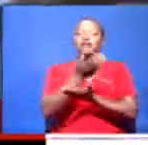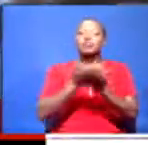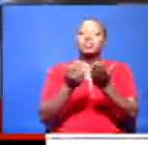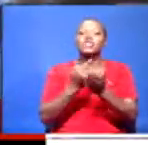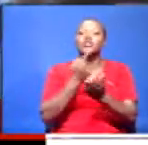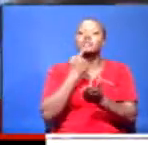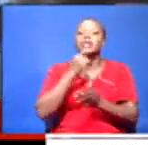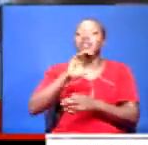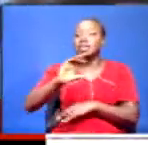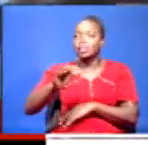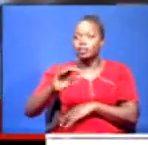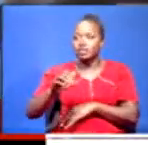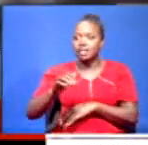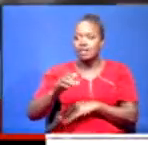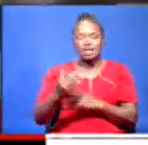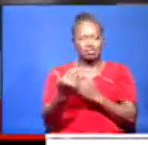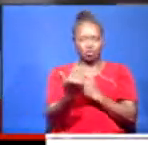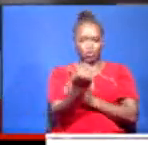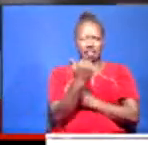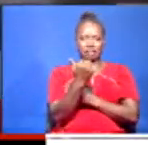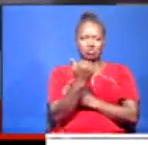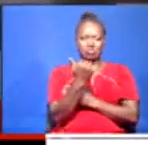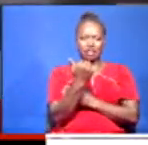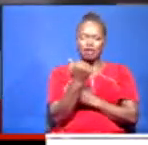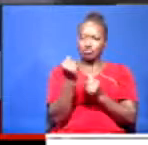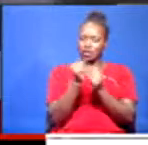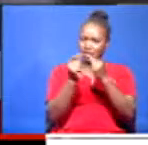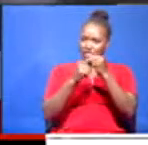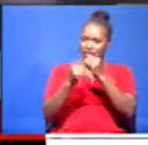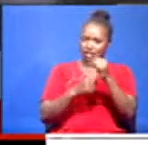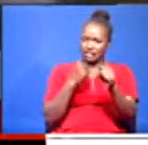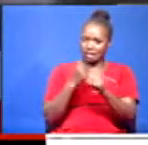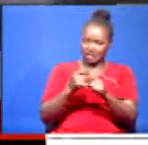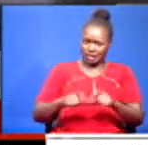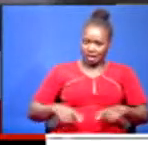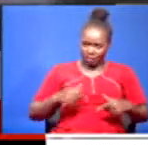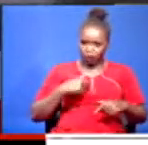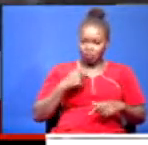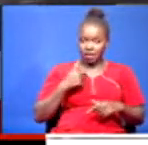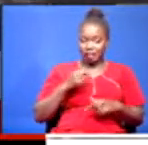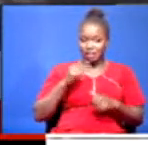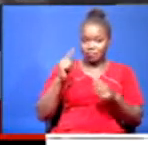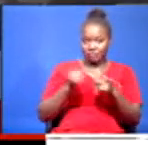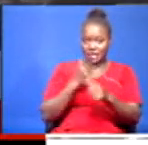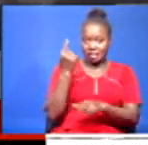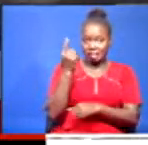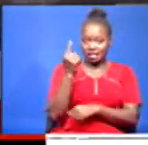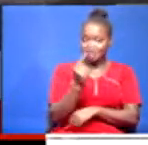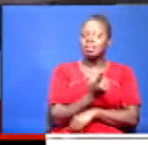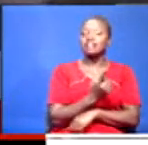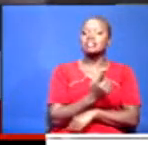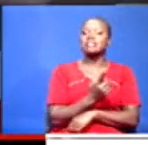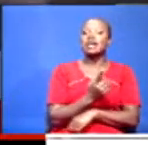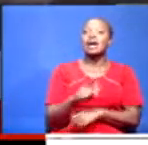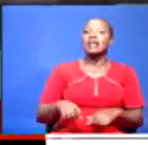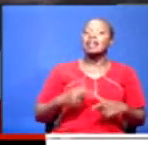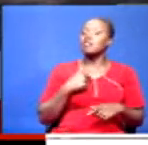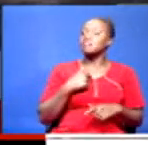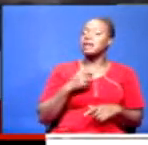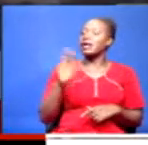County. Ukiniuliza mimi, kwa miaka 16 ya maisha yangu ya kwanza sikuwa na kiatu. Tunajua,